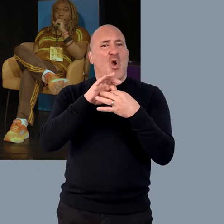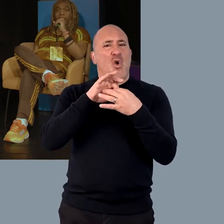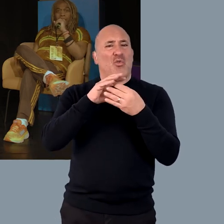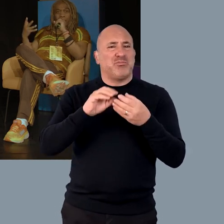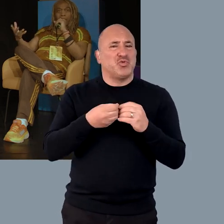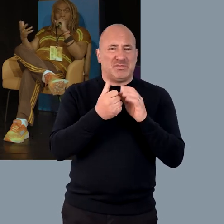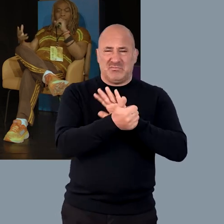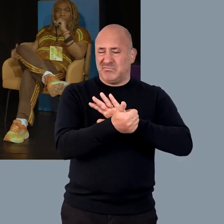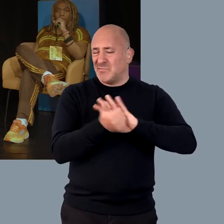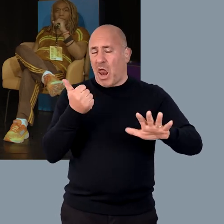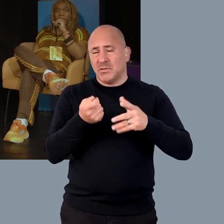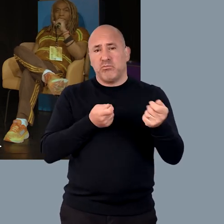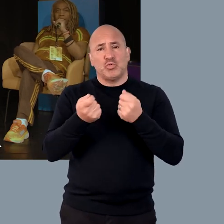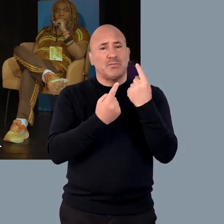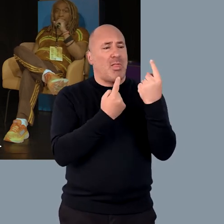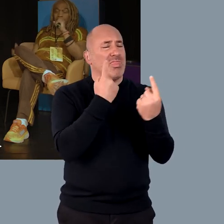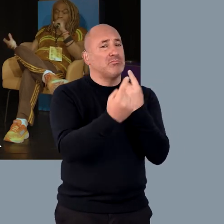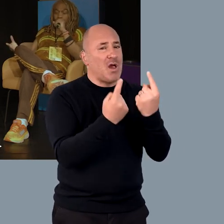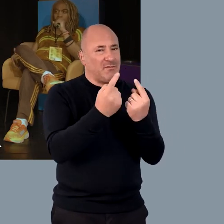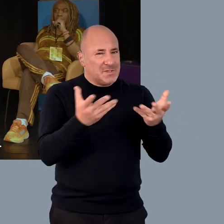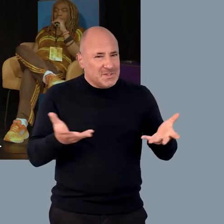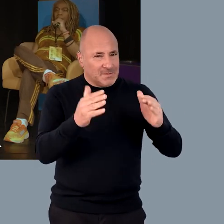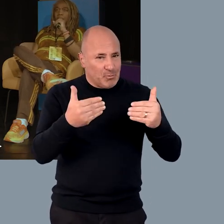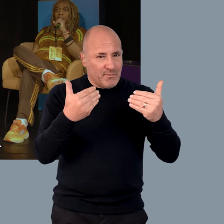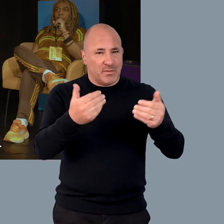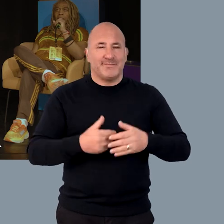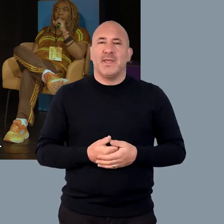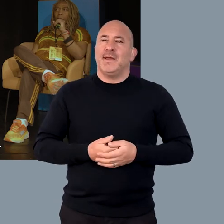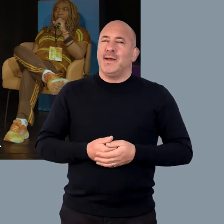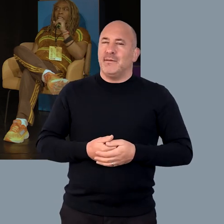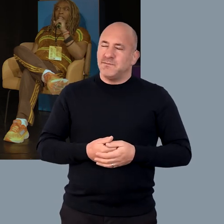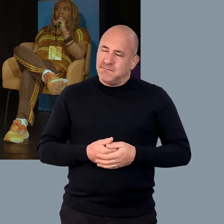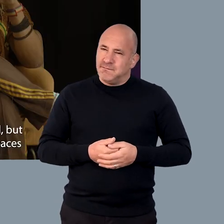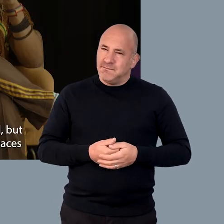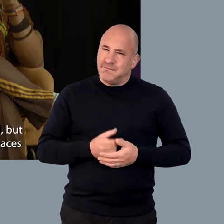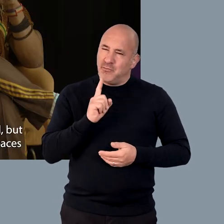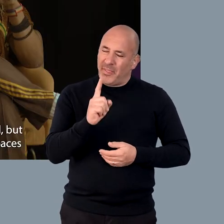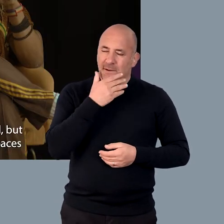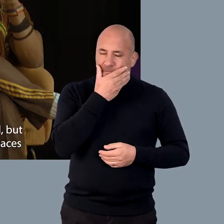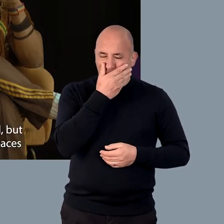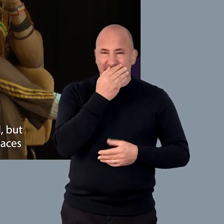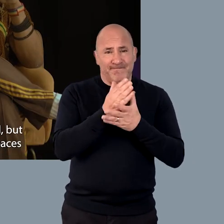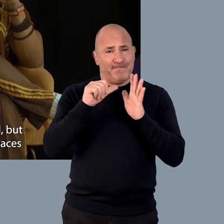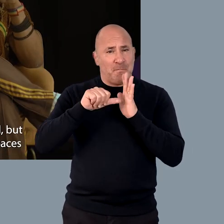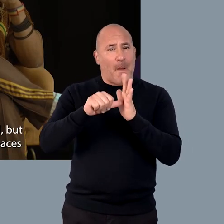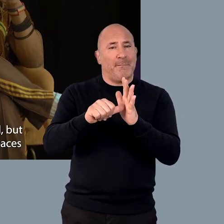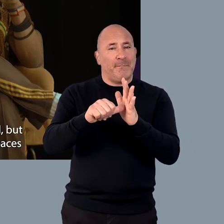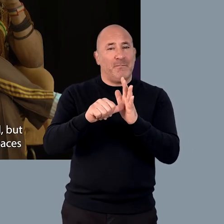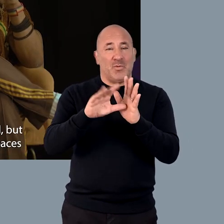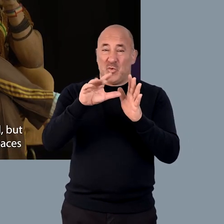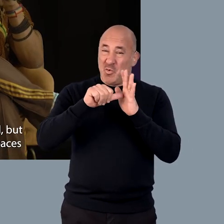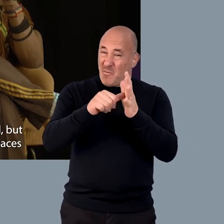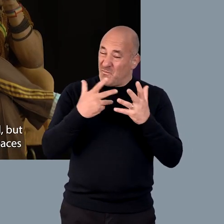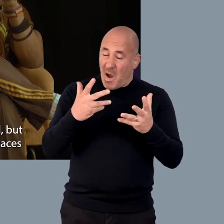-produce with Very quality very talented producers to go forward the thing that's really it's always been hard